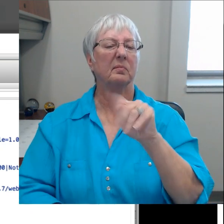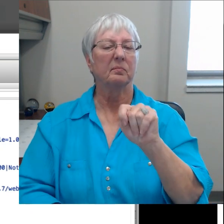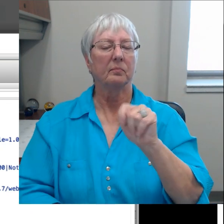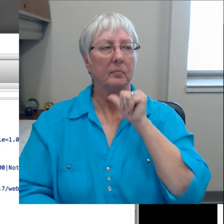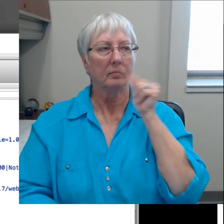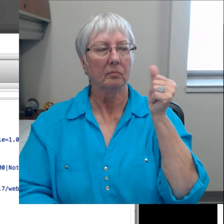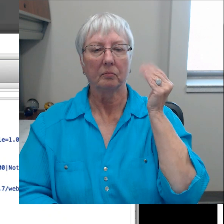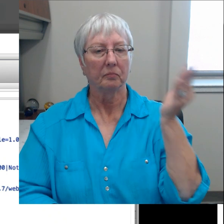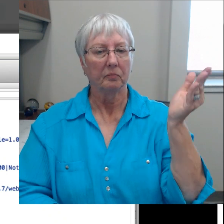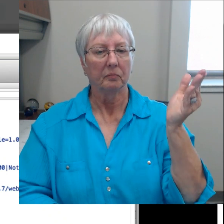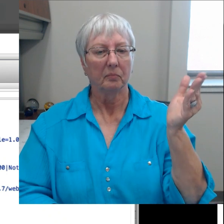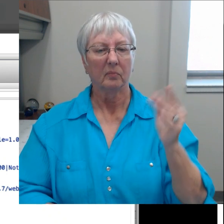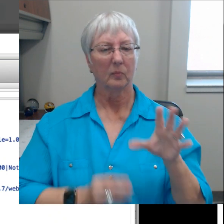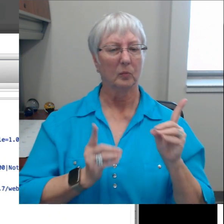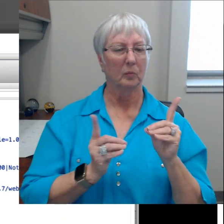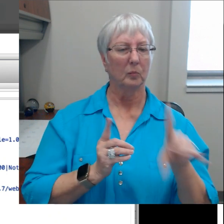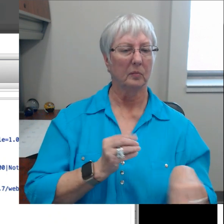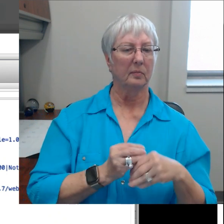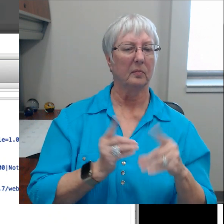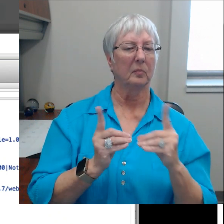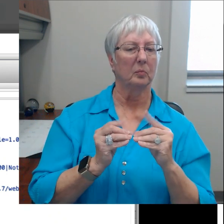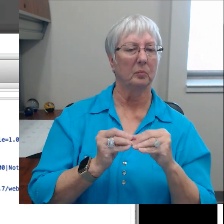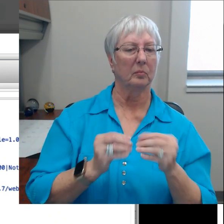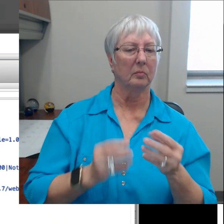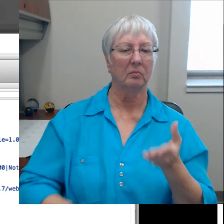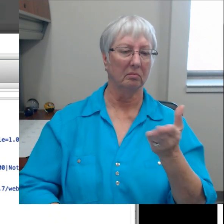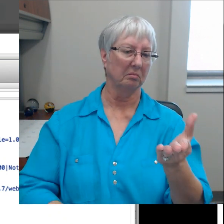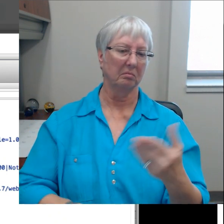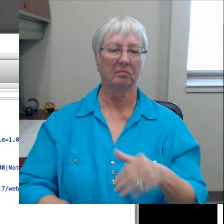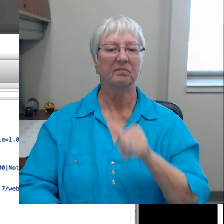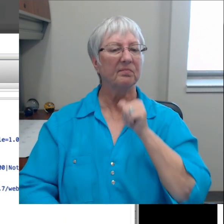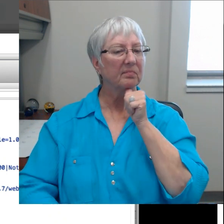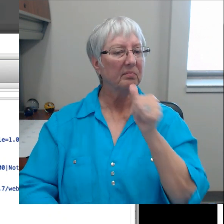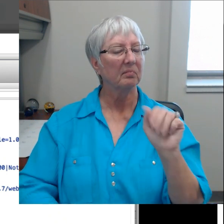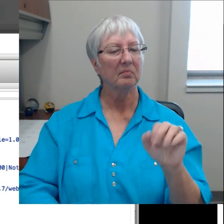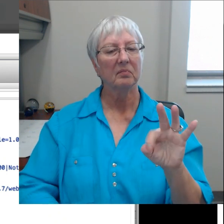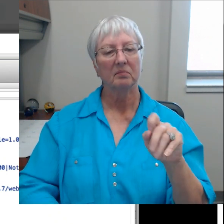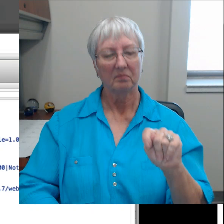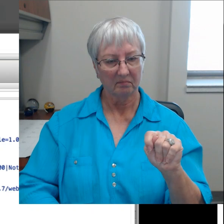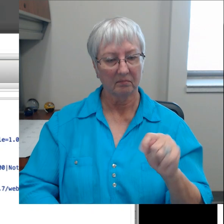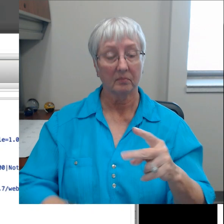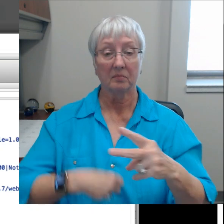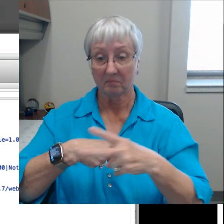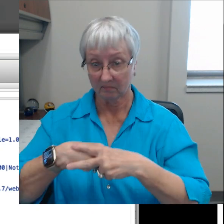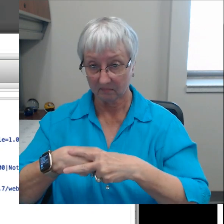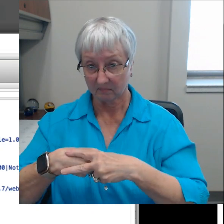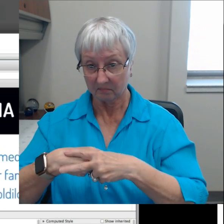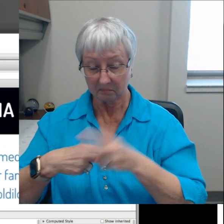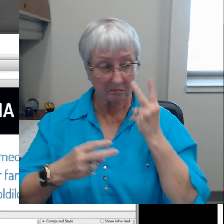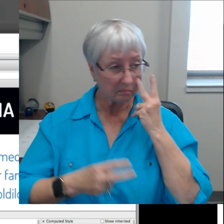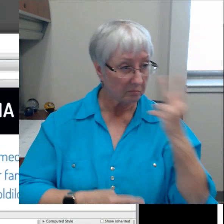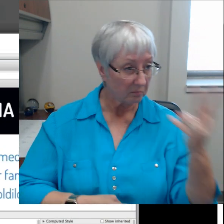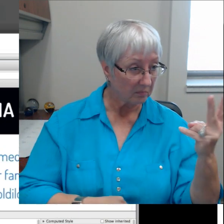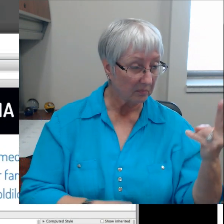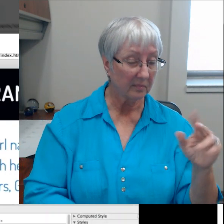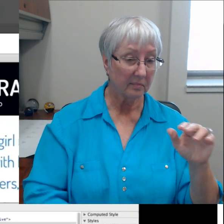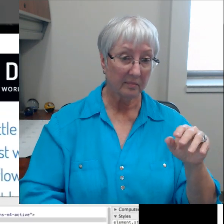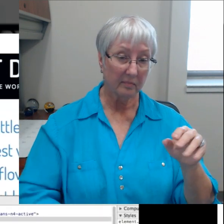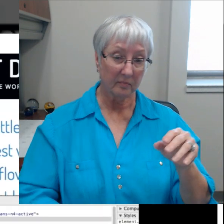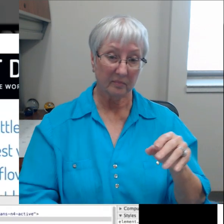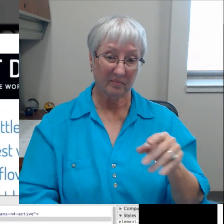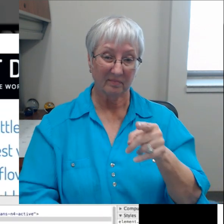one more to our list. We'll call it Not a Font. If we save this and preview in our browser again,